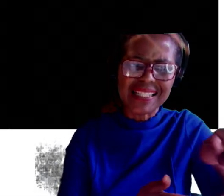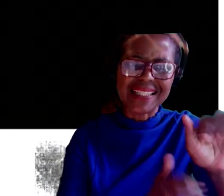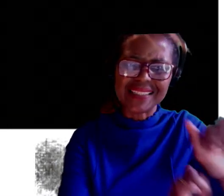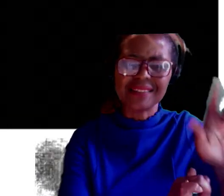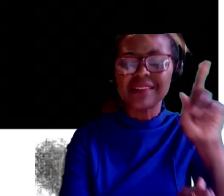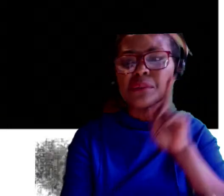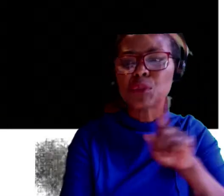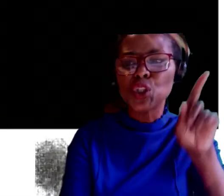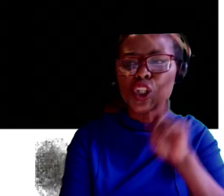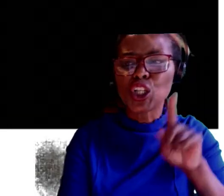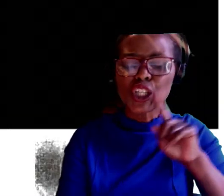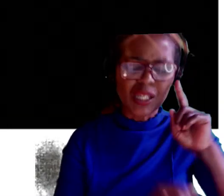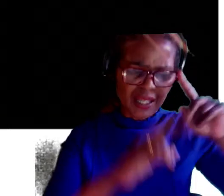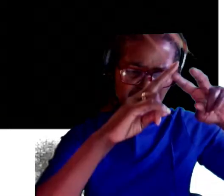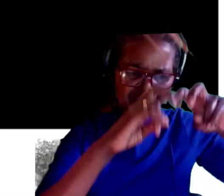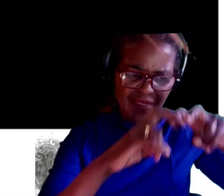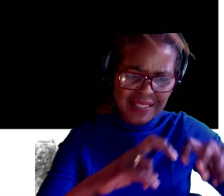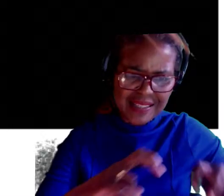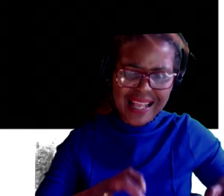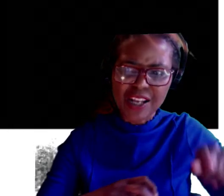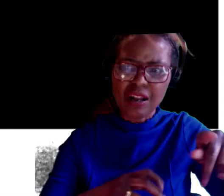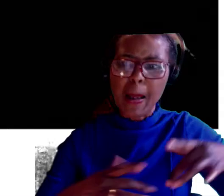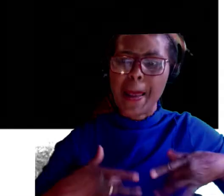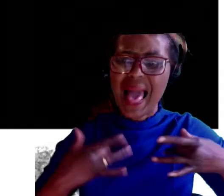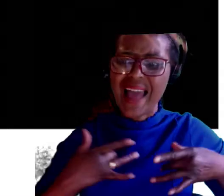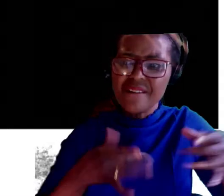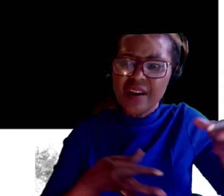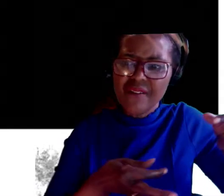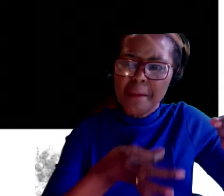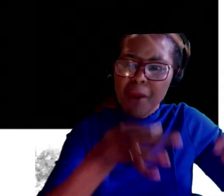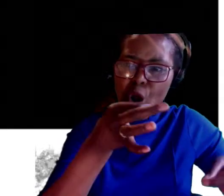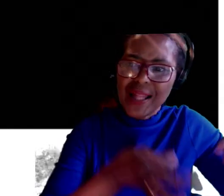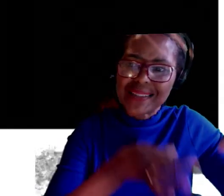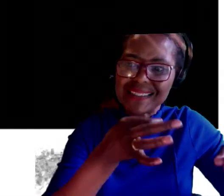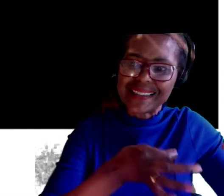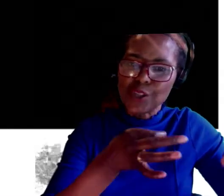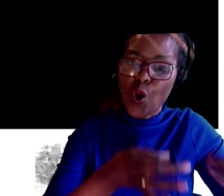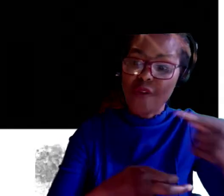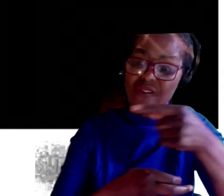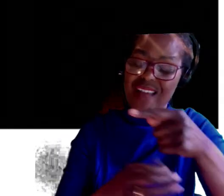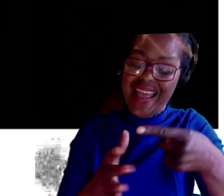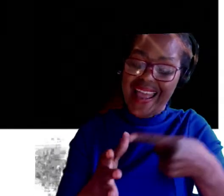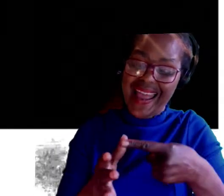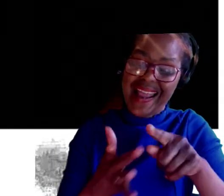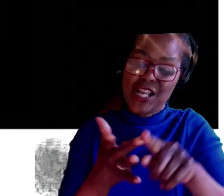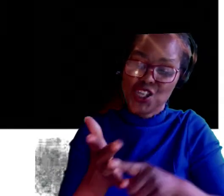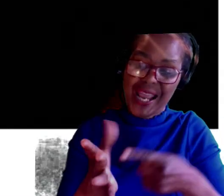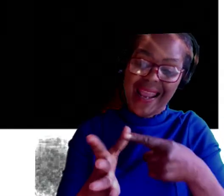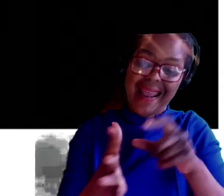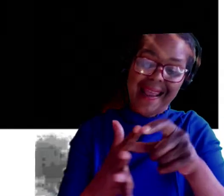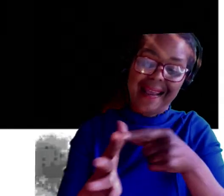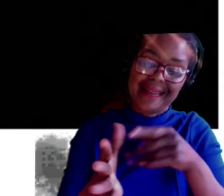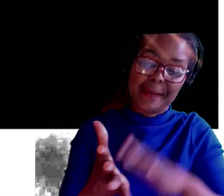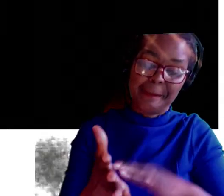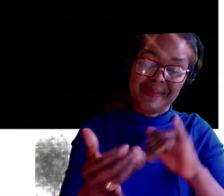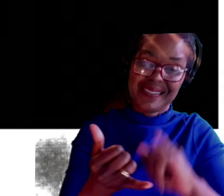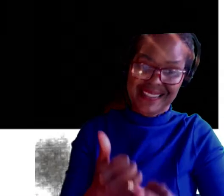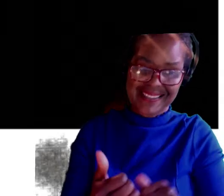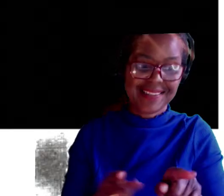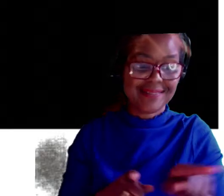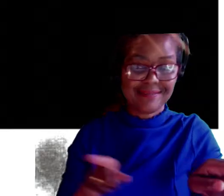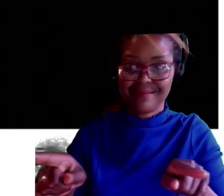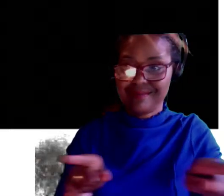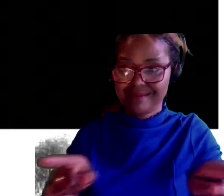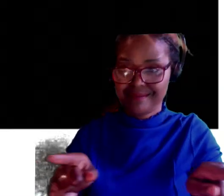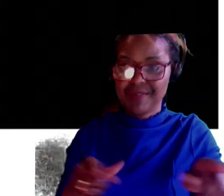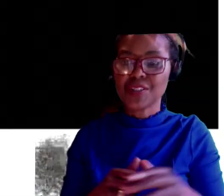investigation into the life and politics of A.J. Adams. So the play begins with two public events,